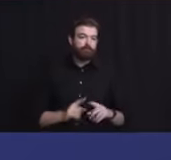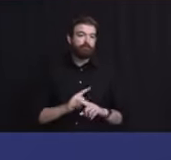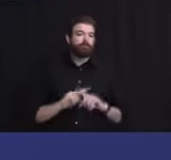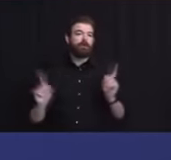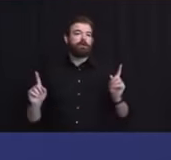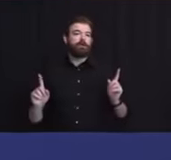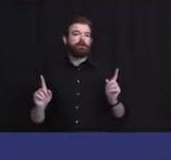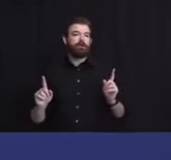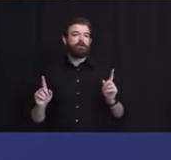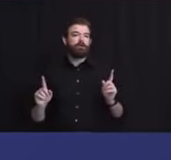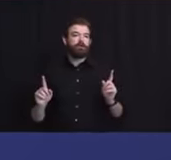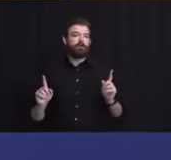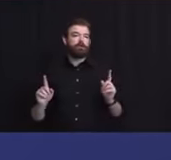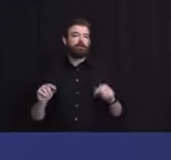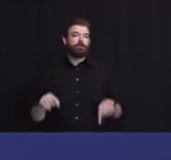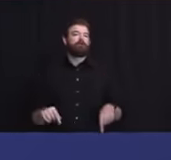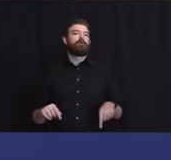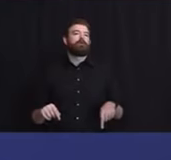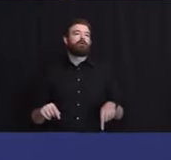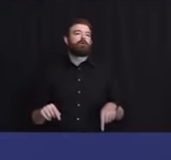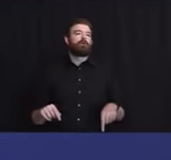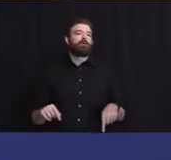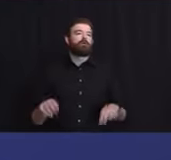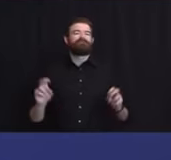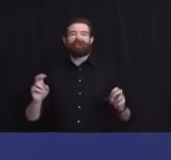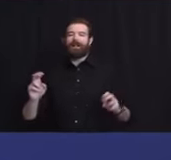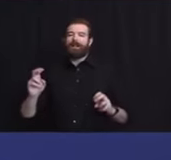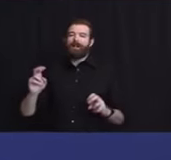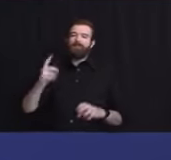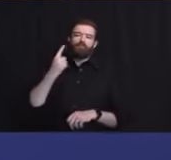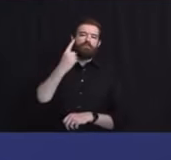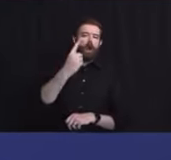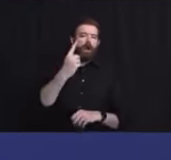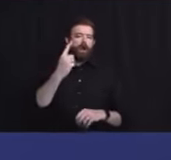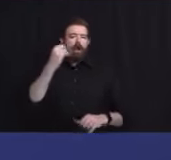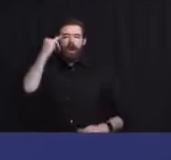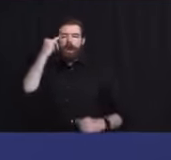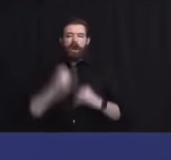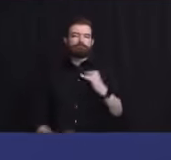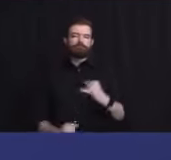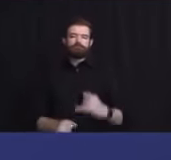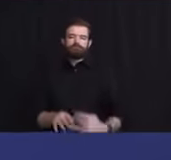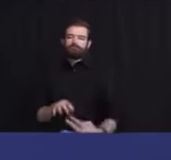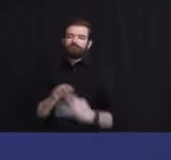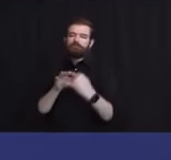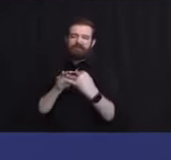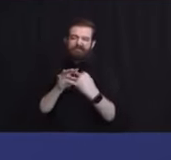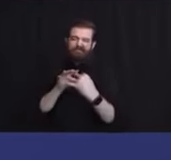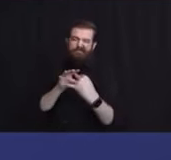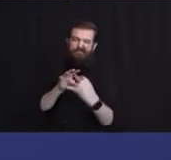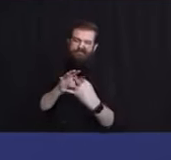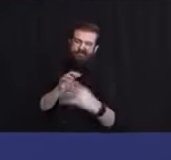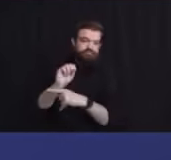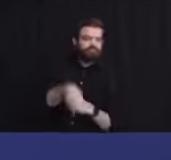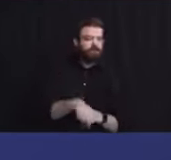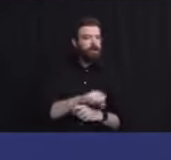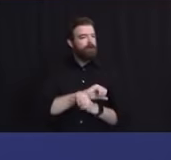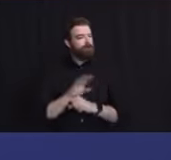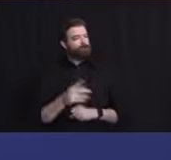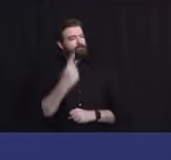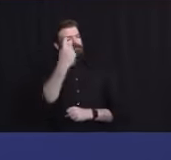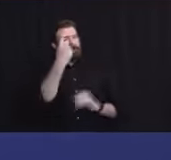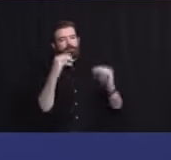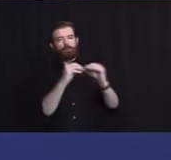big assault of this pandemic, and we have to succeed in that assault. But I hope that's